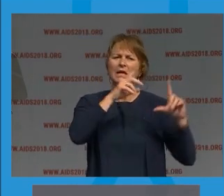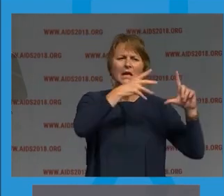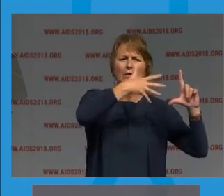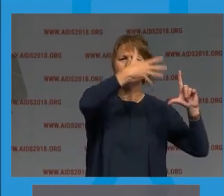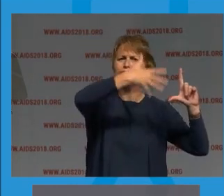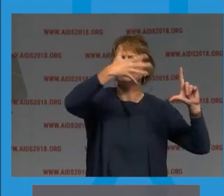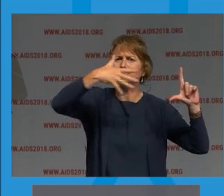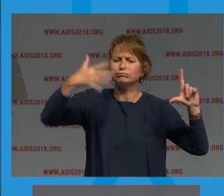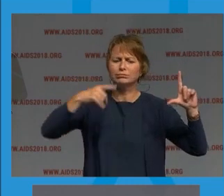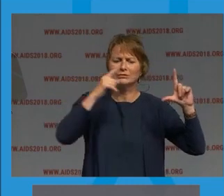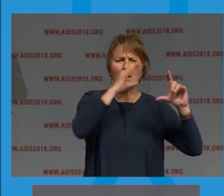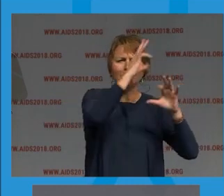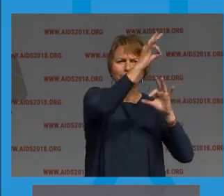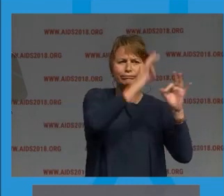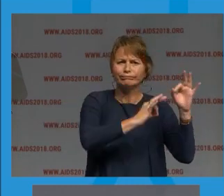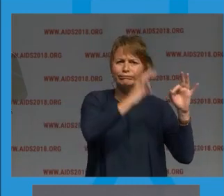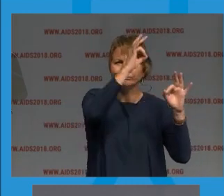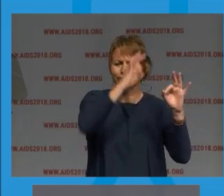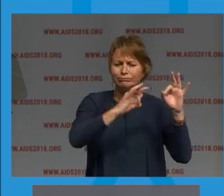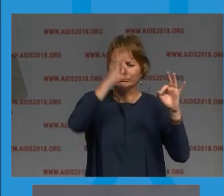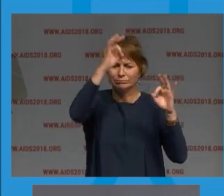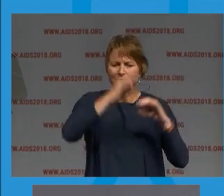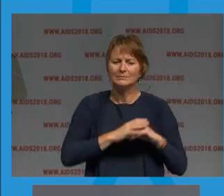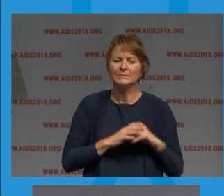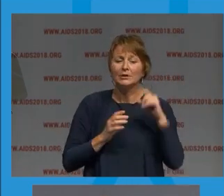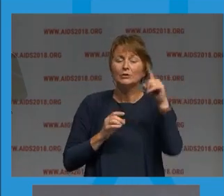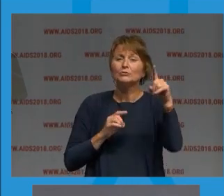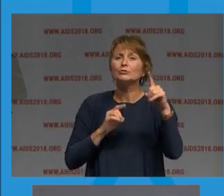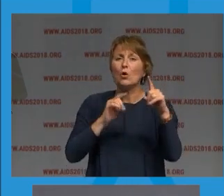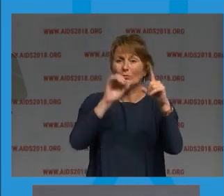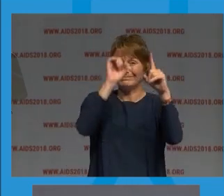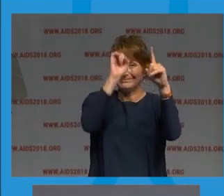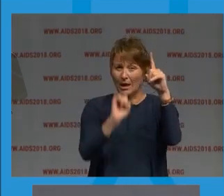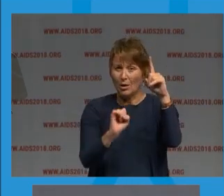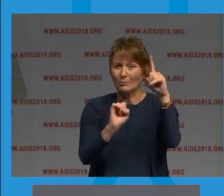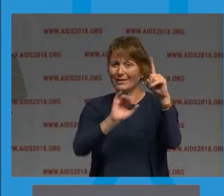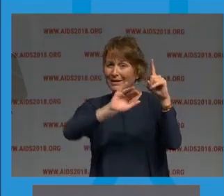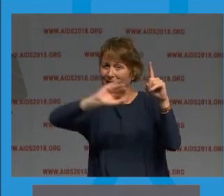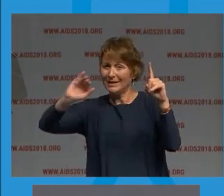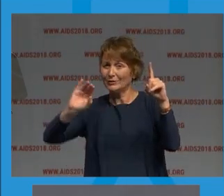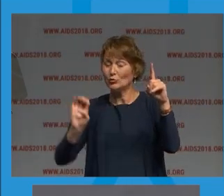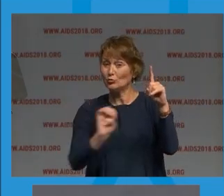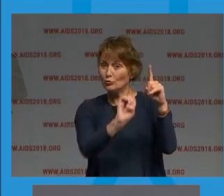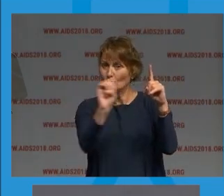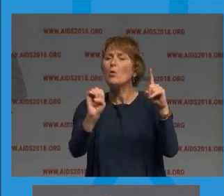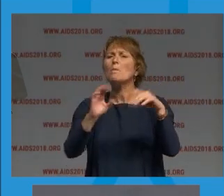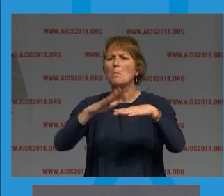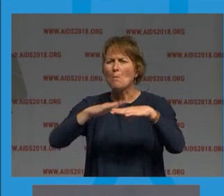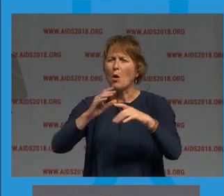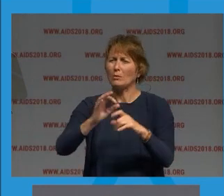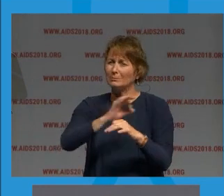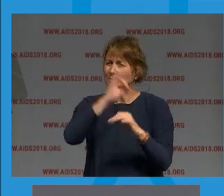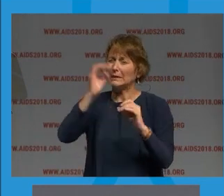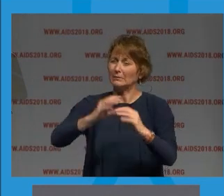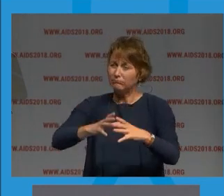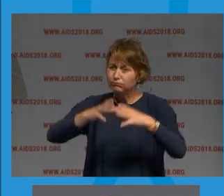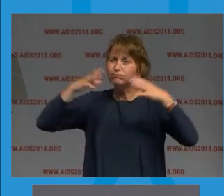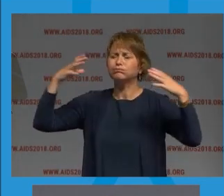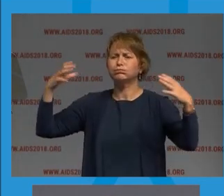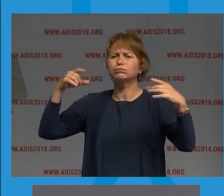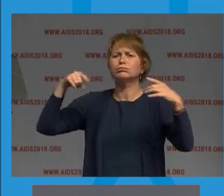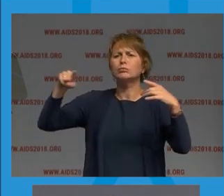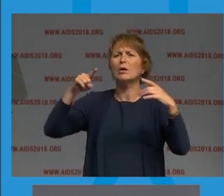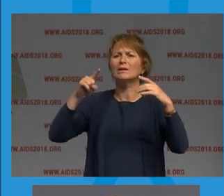level, countries of South and Eastern Europe have both one of the highest number of people who inject drugs, represented by the green